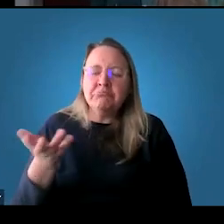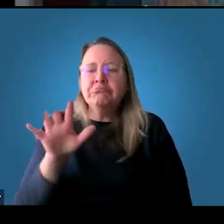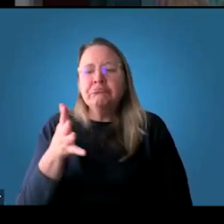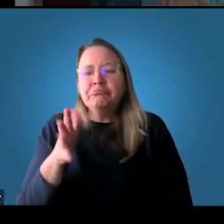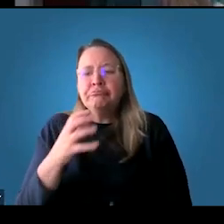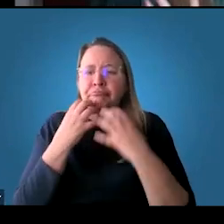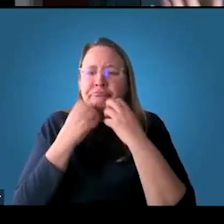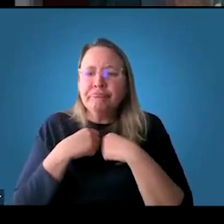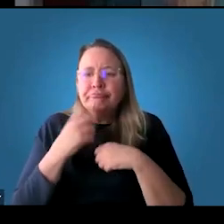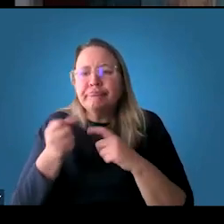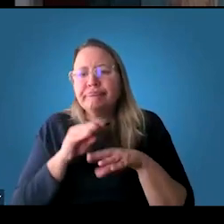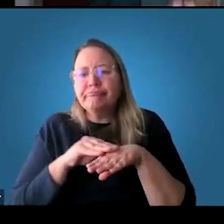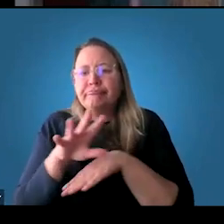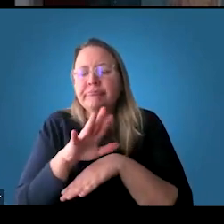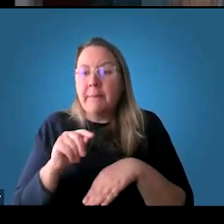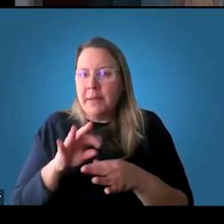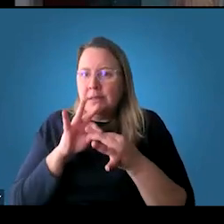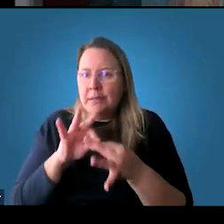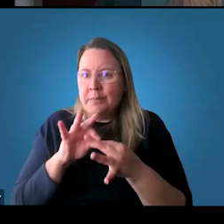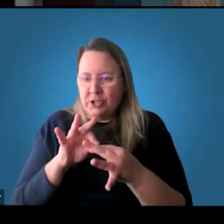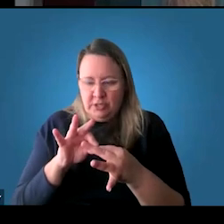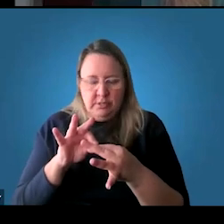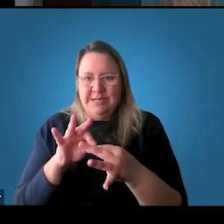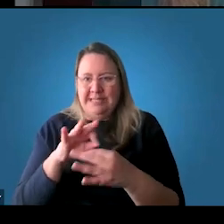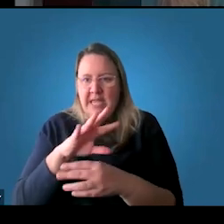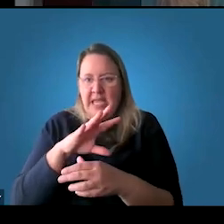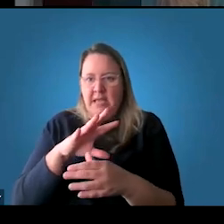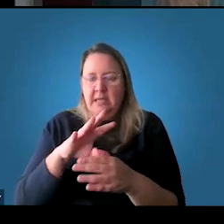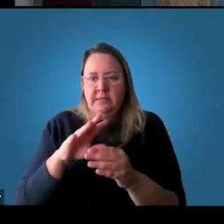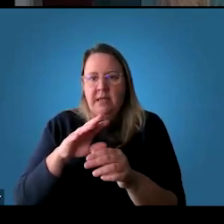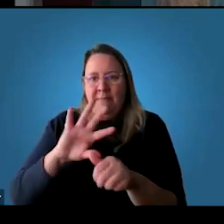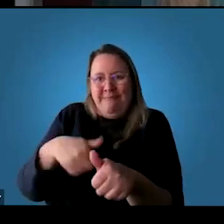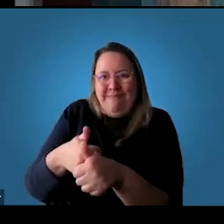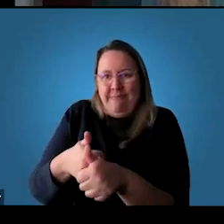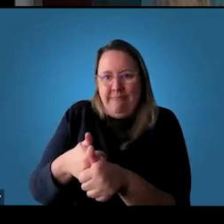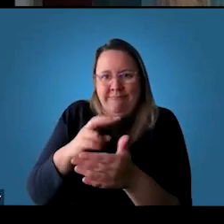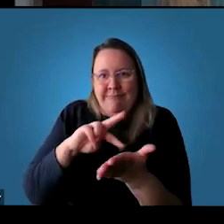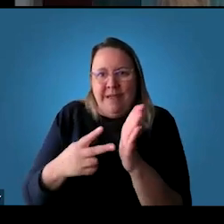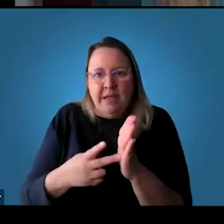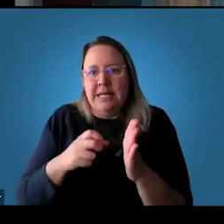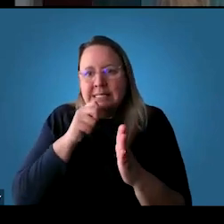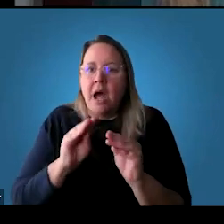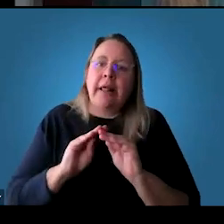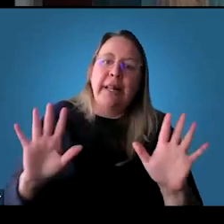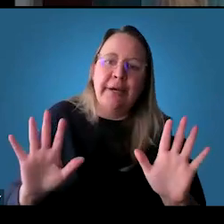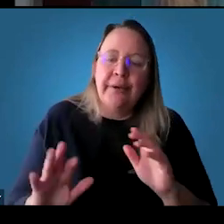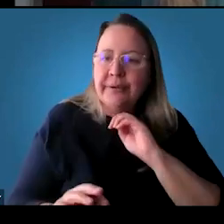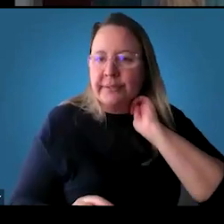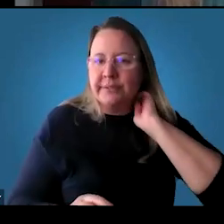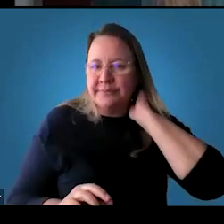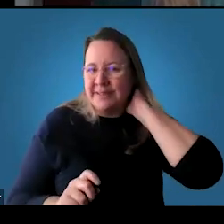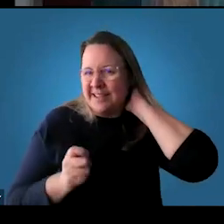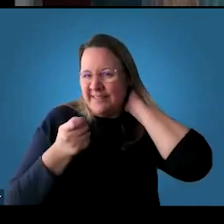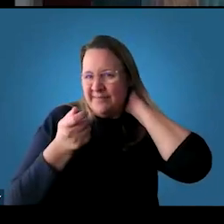are influential, but the connection is implied, not explicit. And then only a